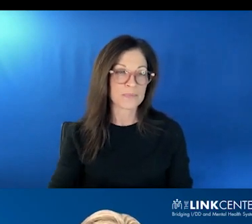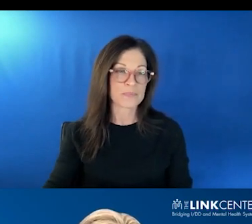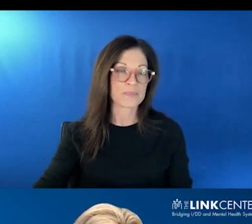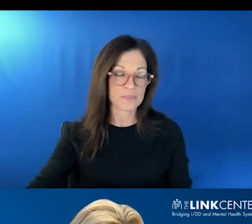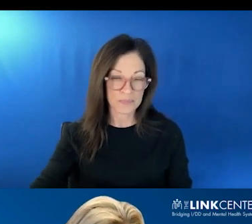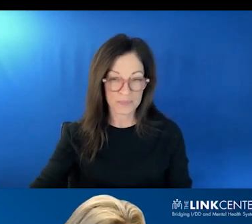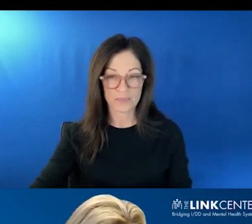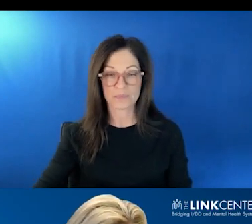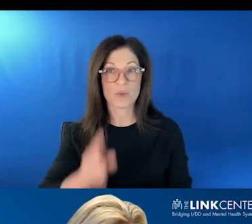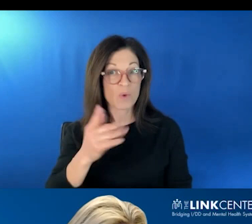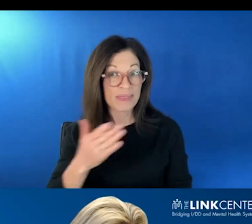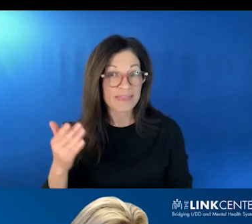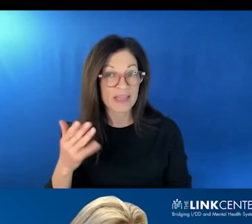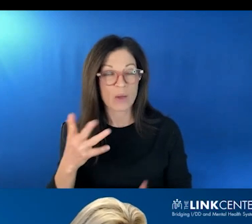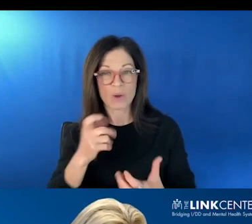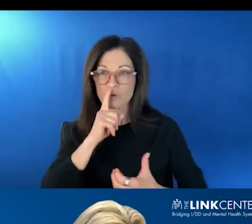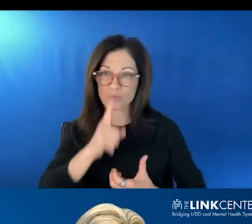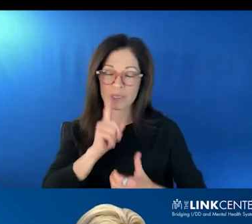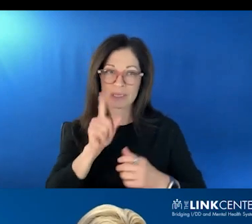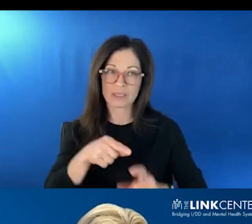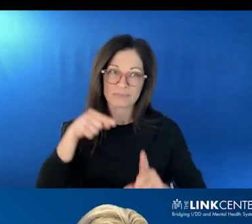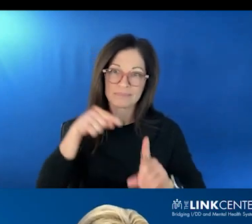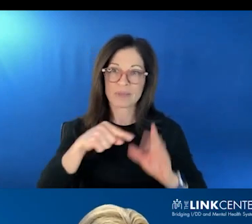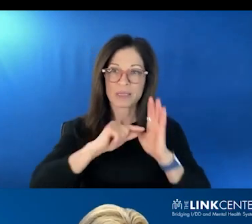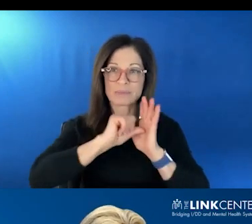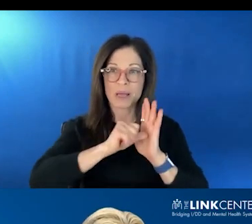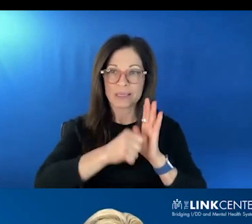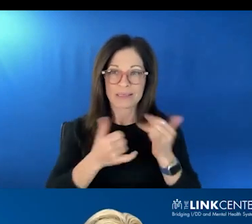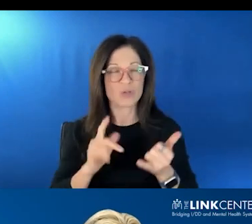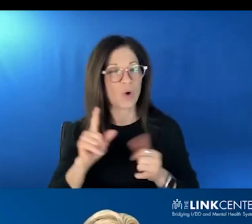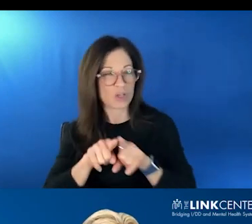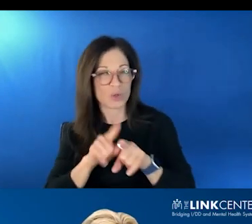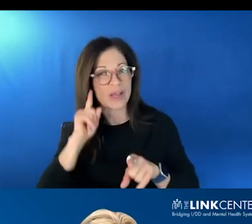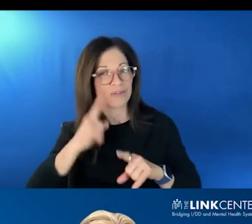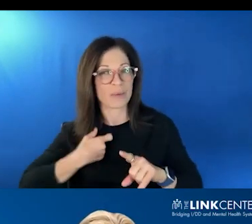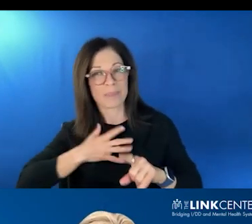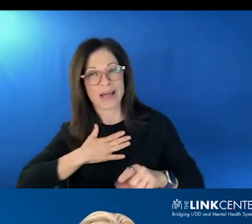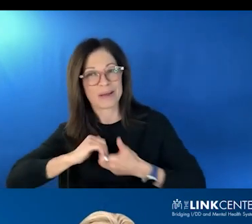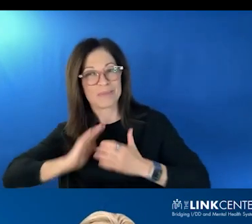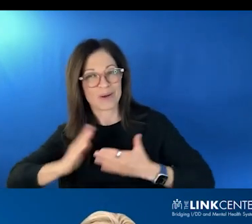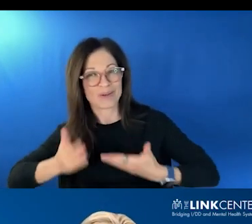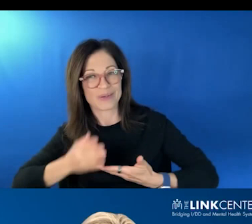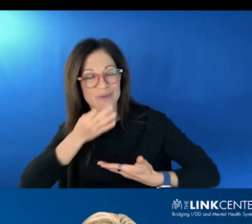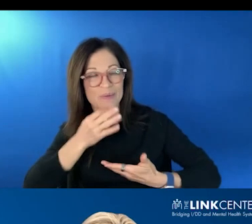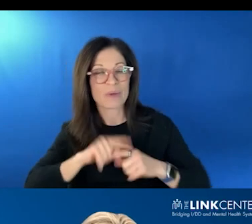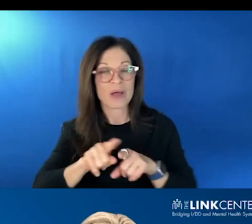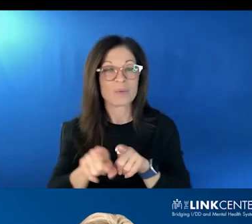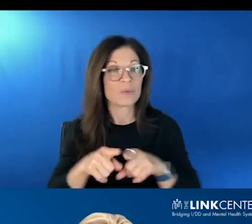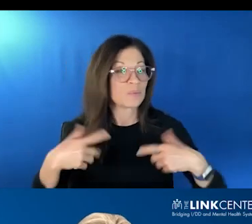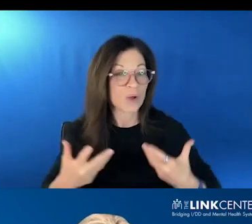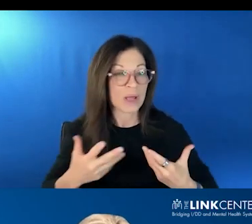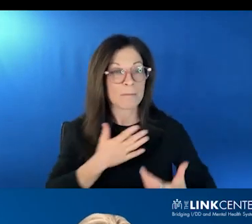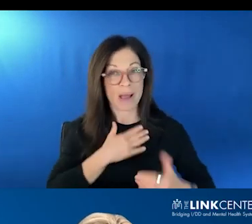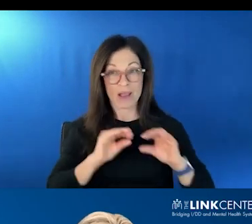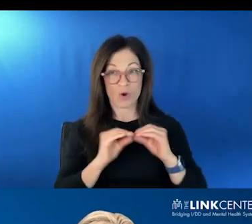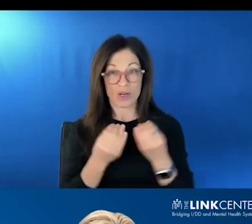So one thing I want to really spotlight here today, and you'll hear from my partners in just a bit, but my